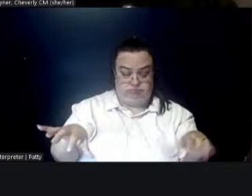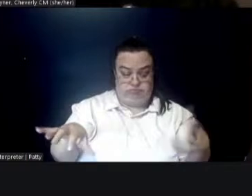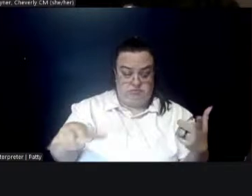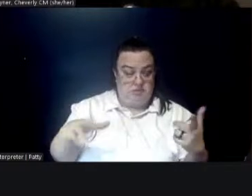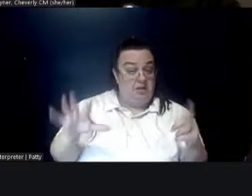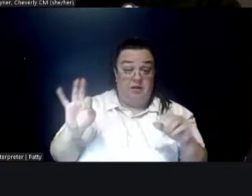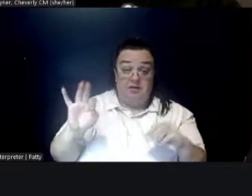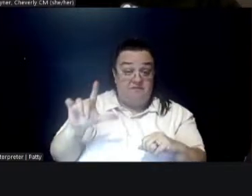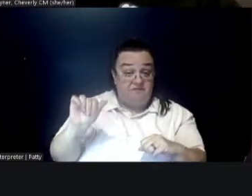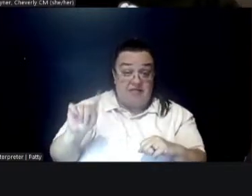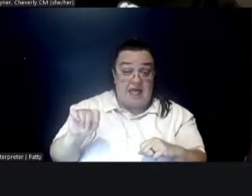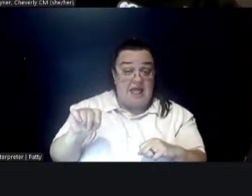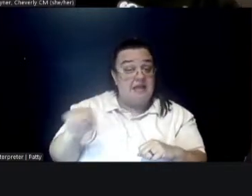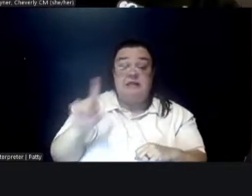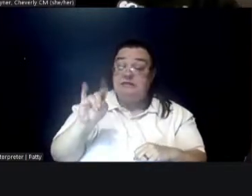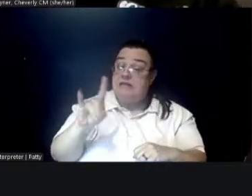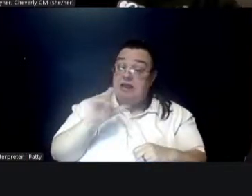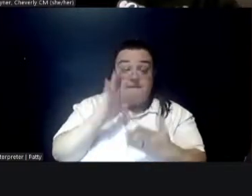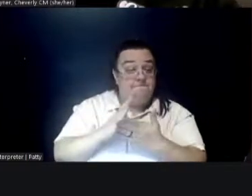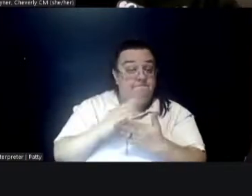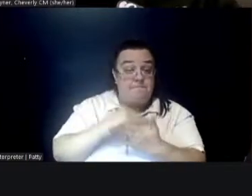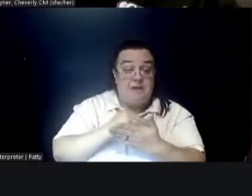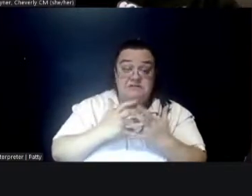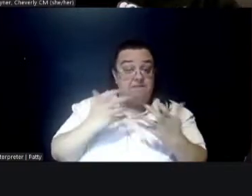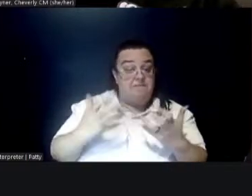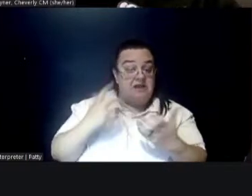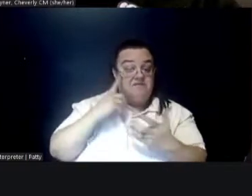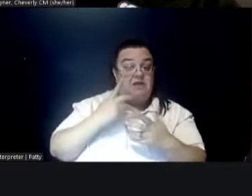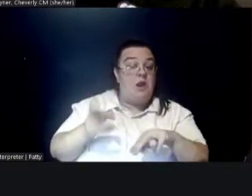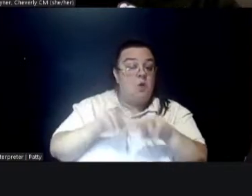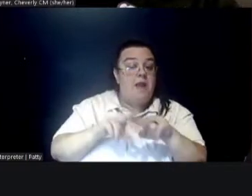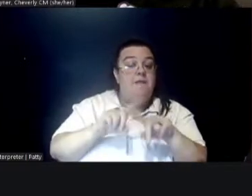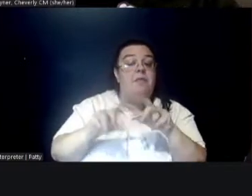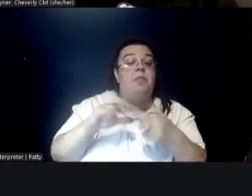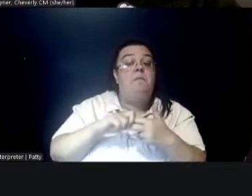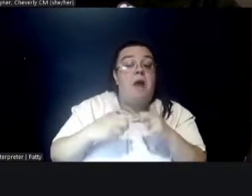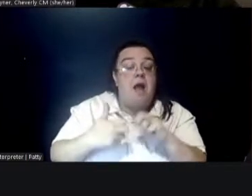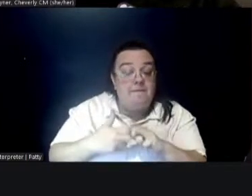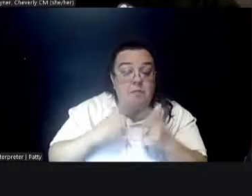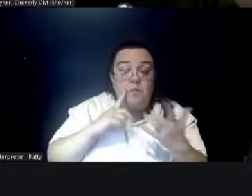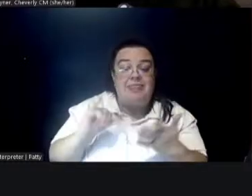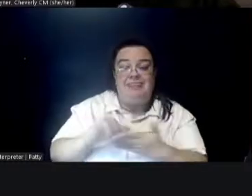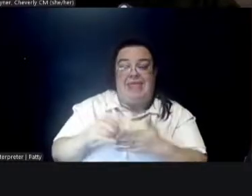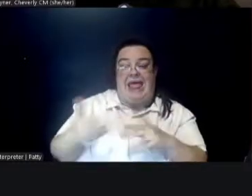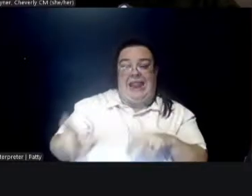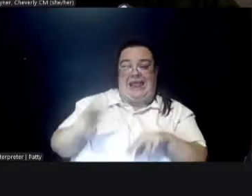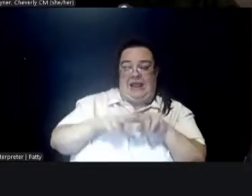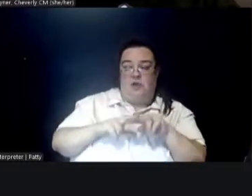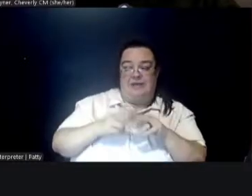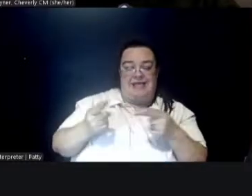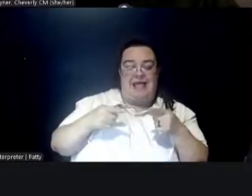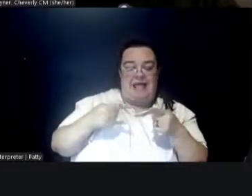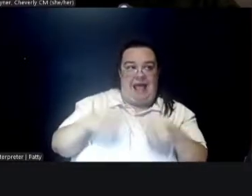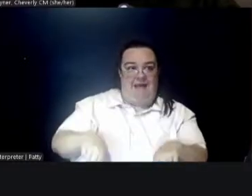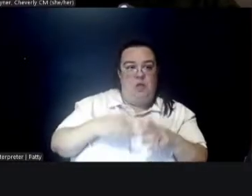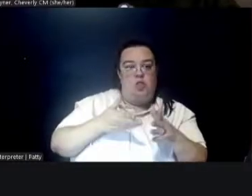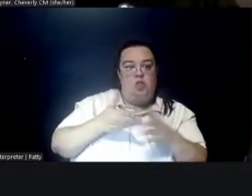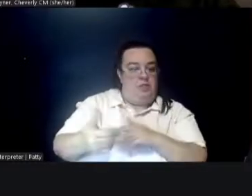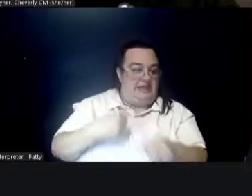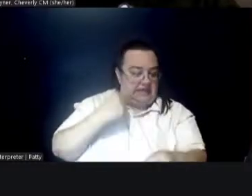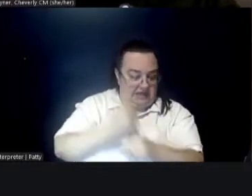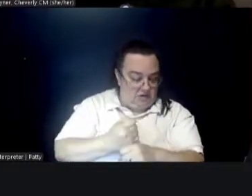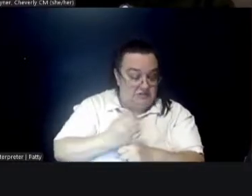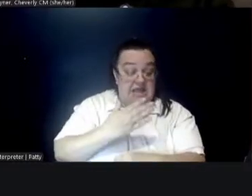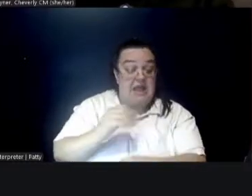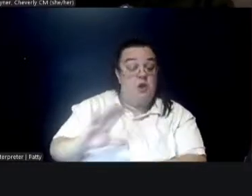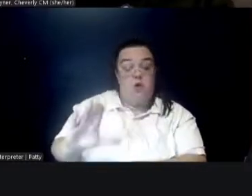did not budget much in increases, but the problem is the increases have occurred over the years, and the rates, your